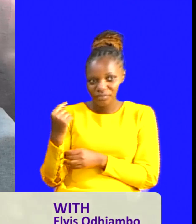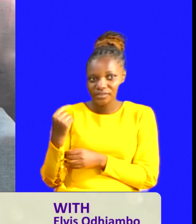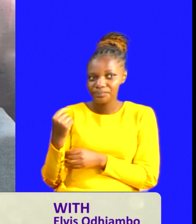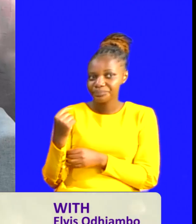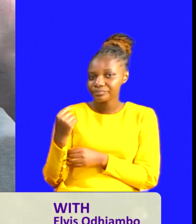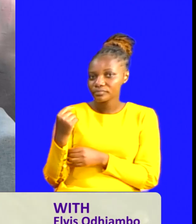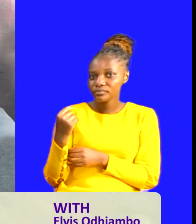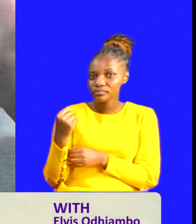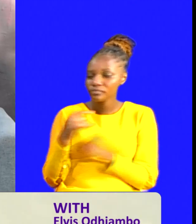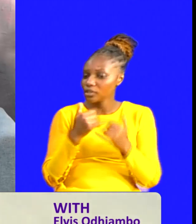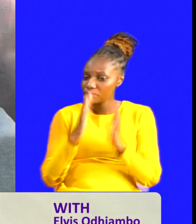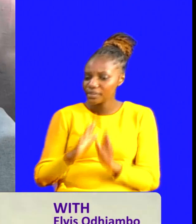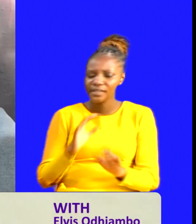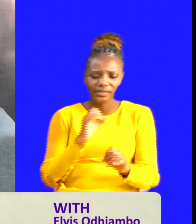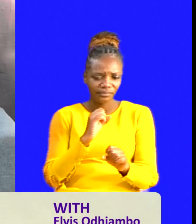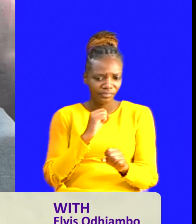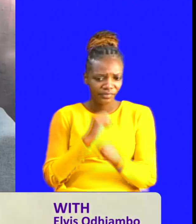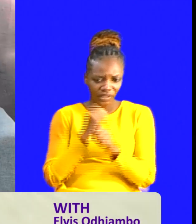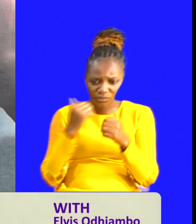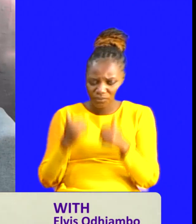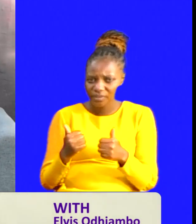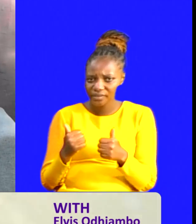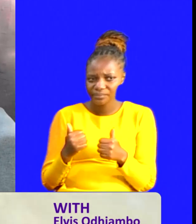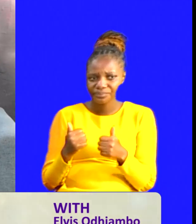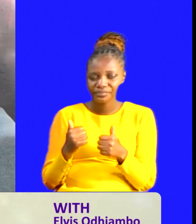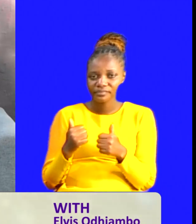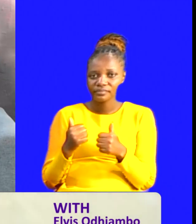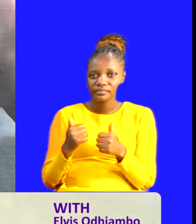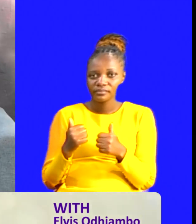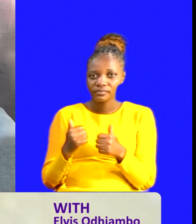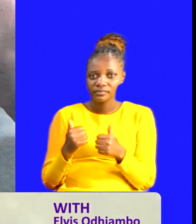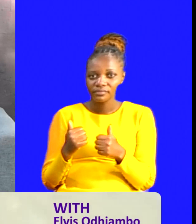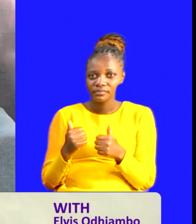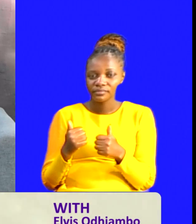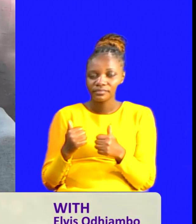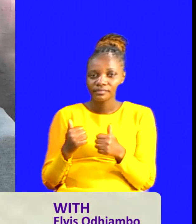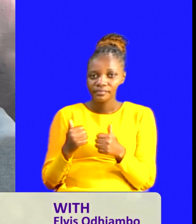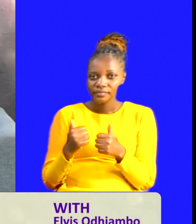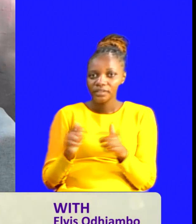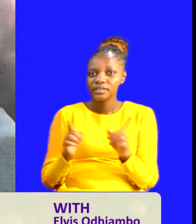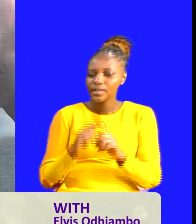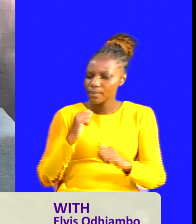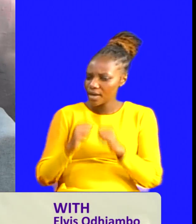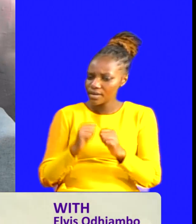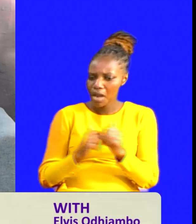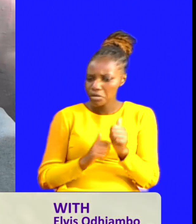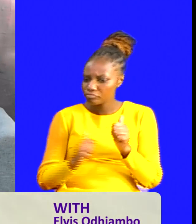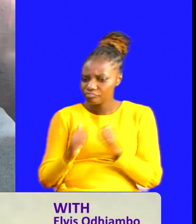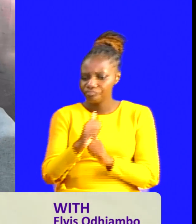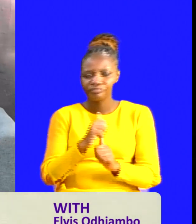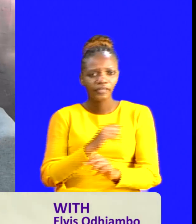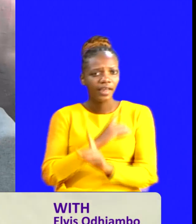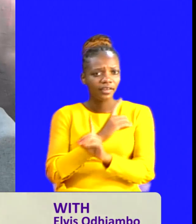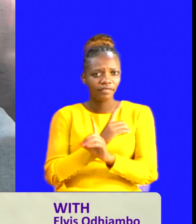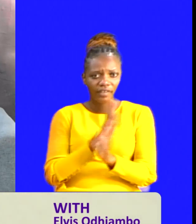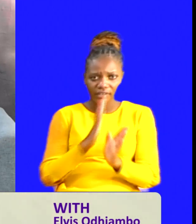Nketiah, they are delivering right now. They are doing really well, giving, running past defenders, creating problems for defenders as